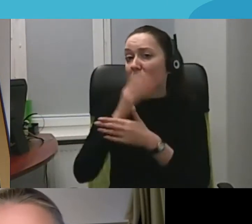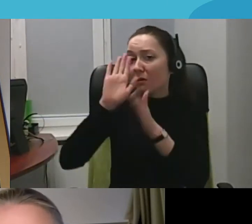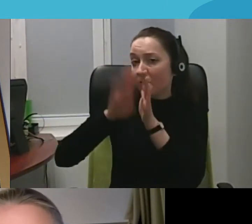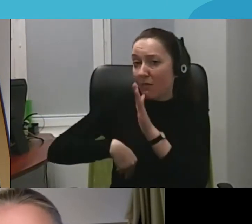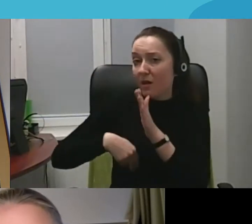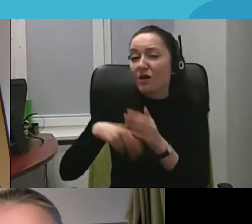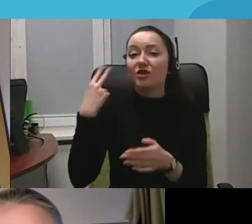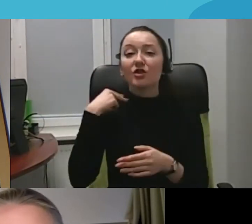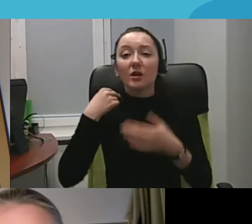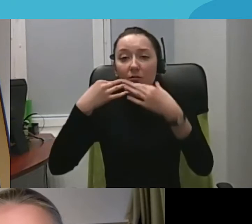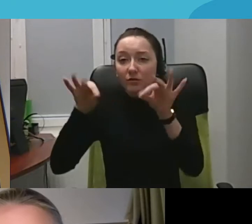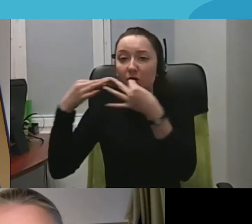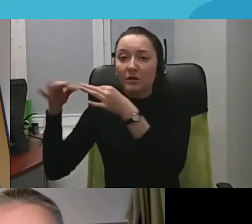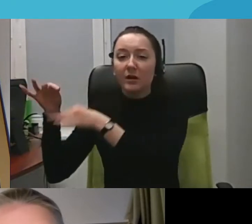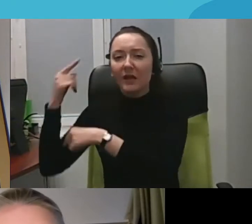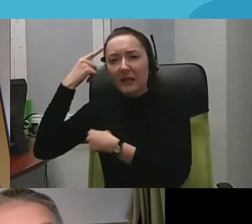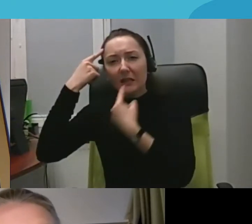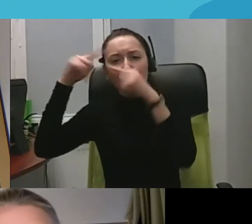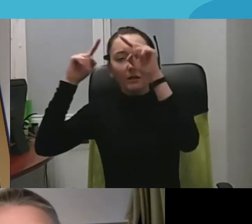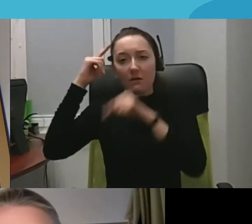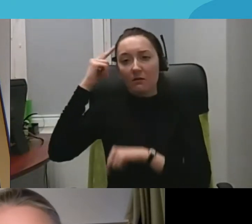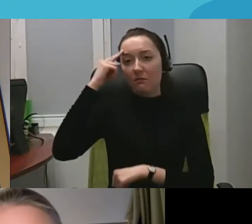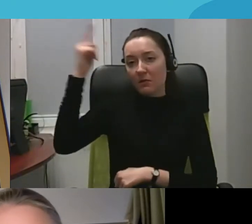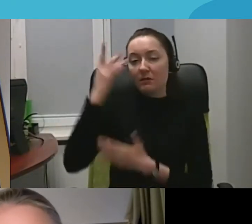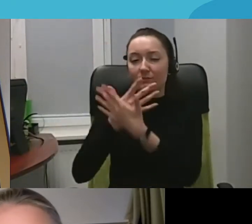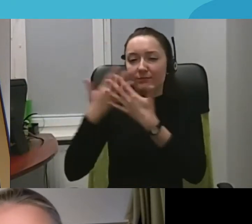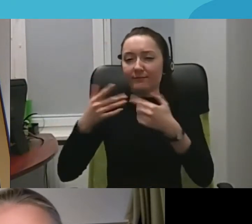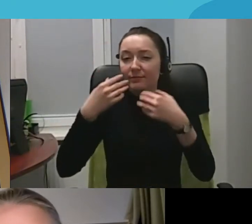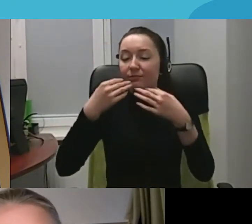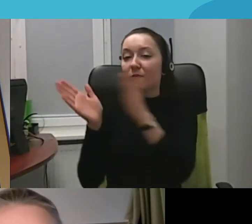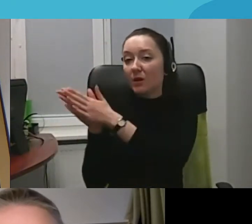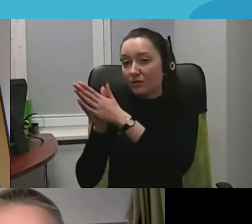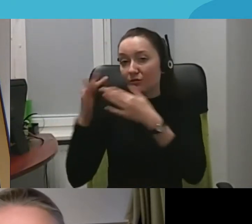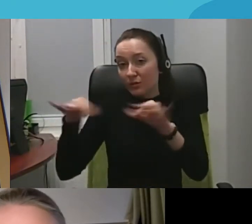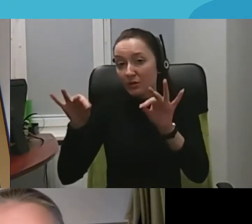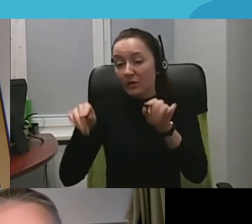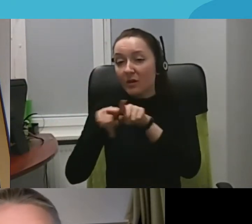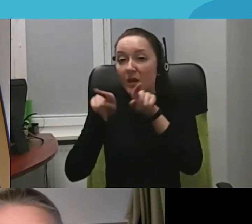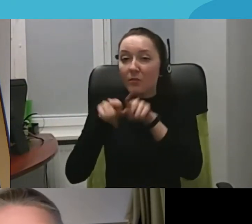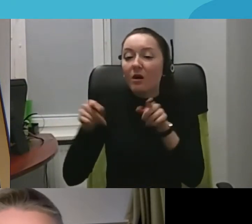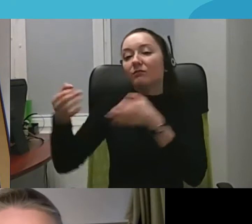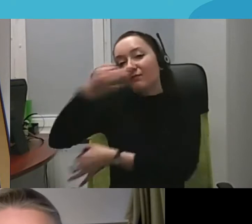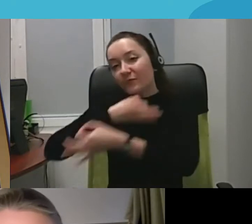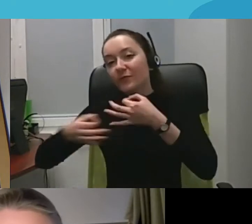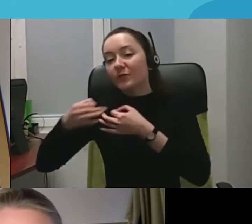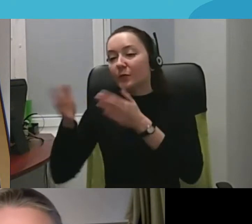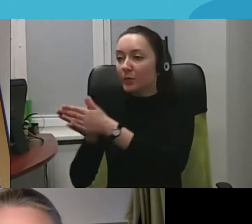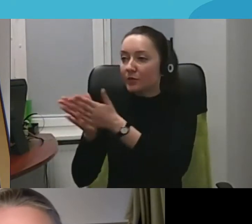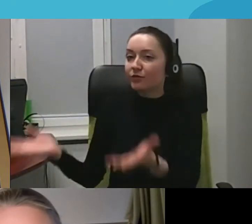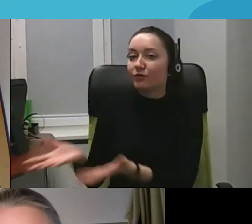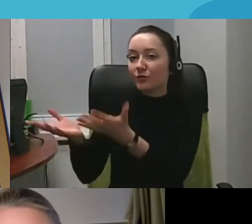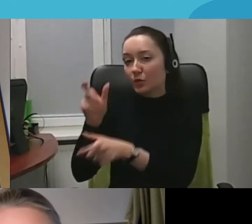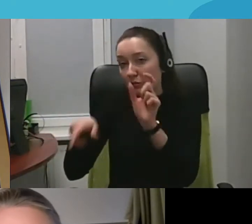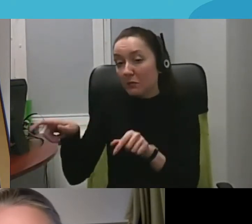views, and also for engaging in a dialogue with civil society. To no avail so far,